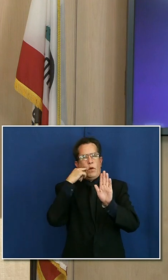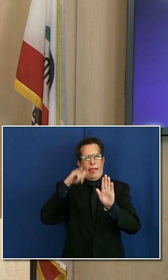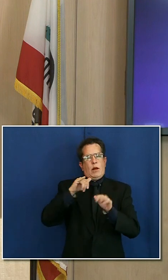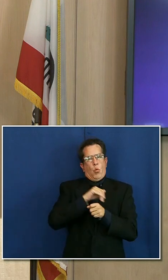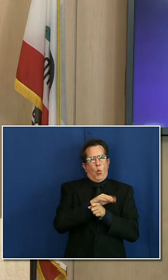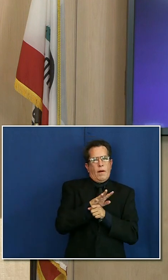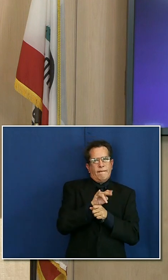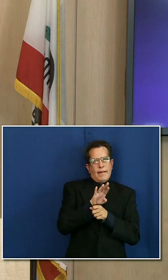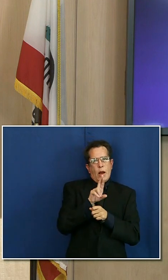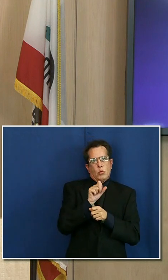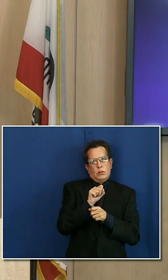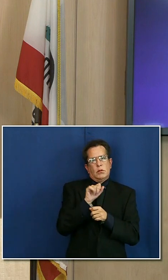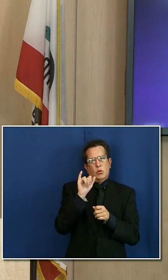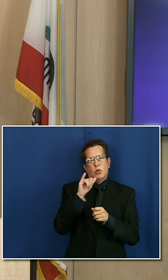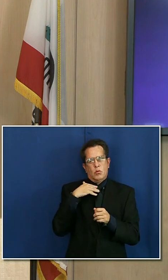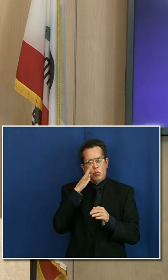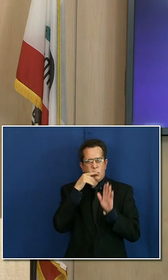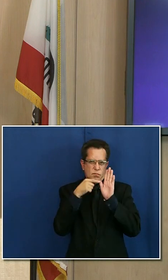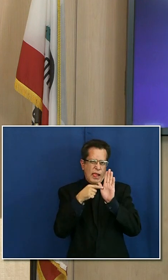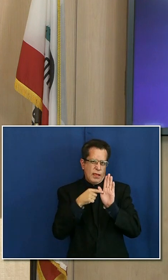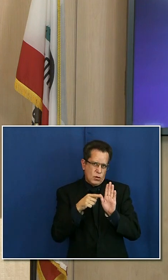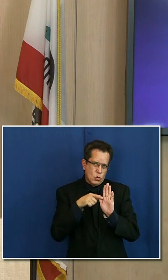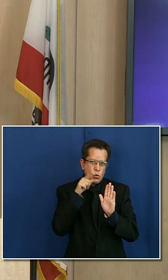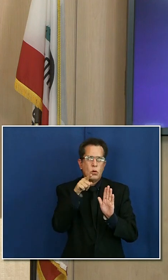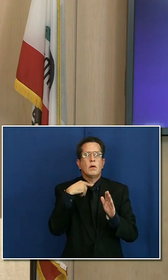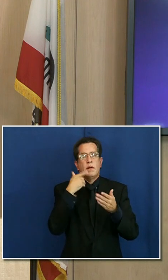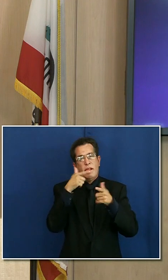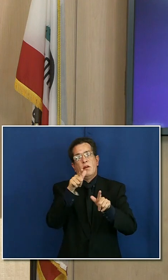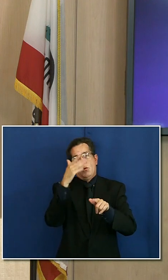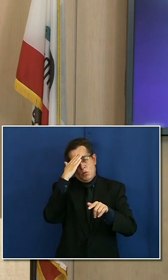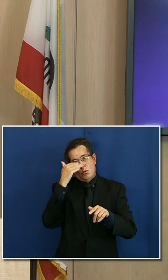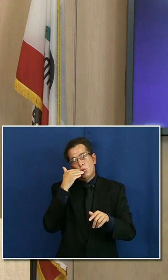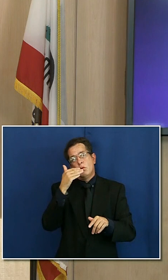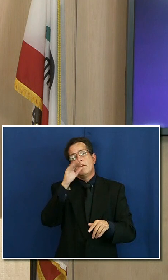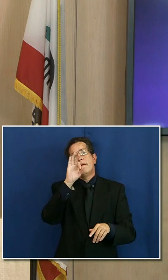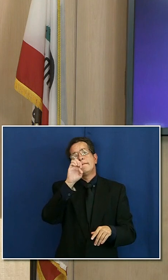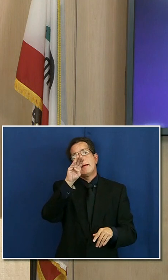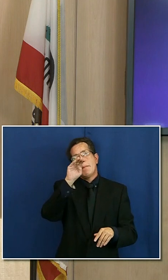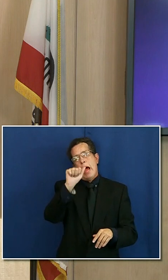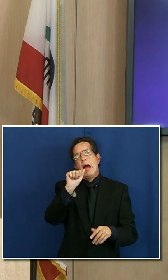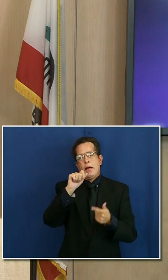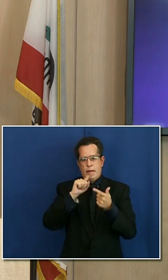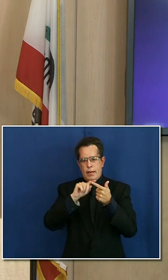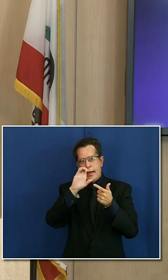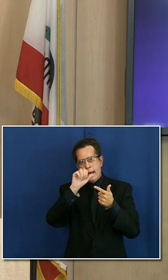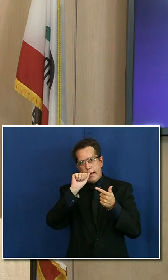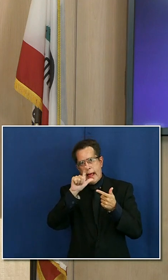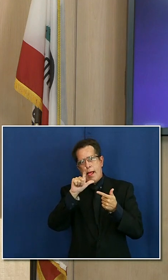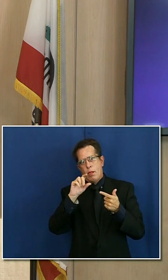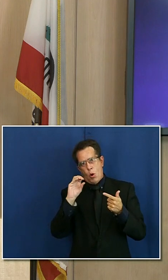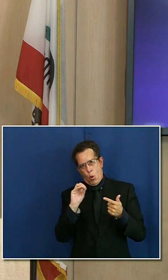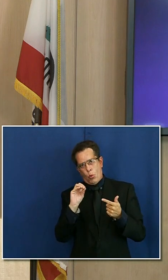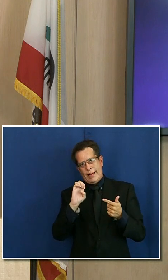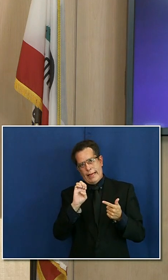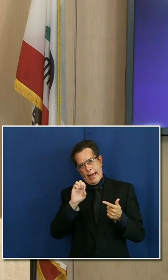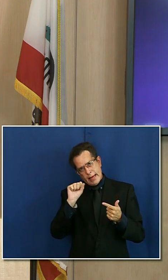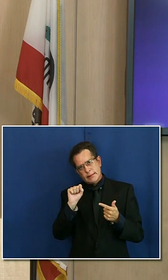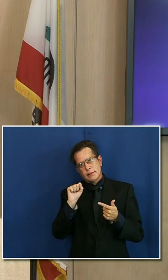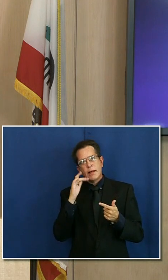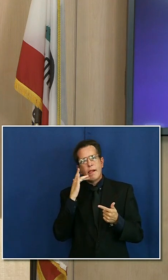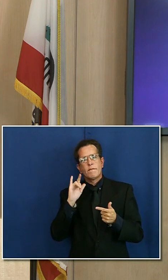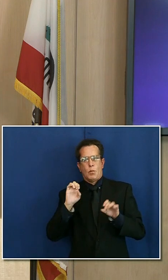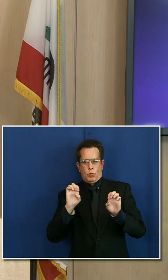want to start with some good news and let you know that FEMA and Cal OES, or the California Office of